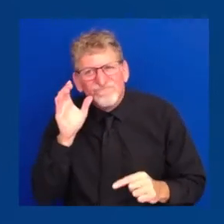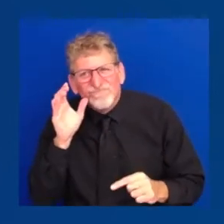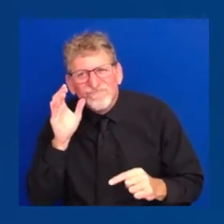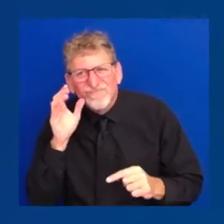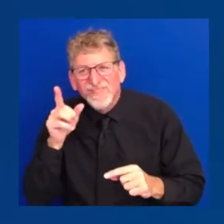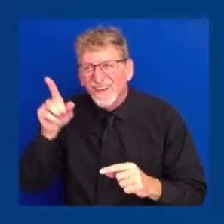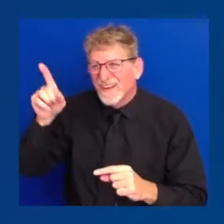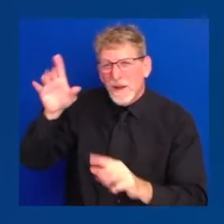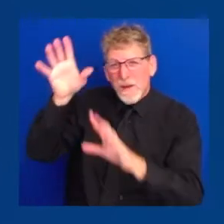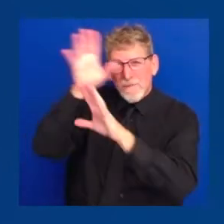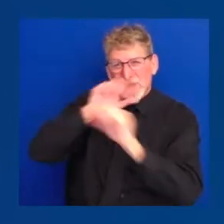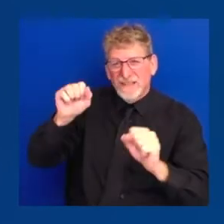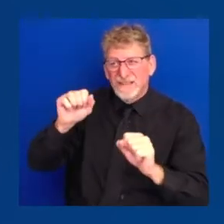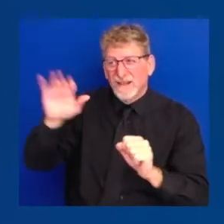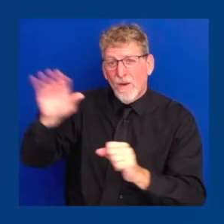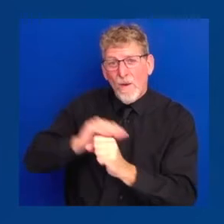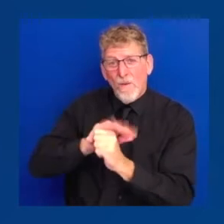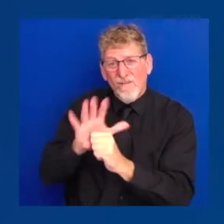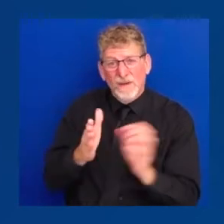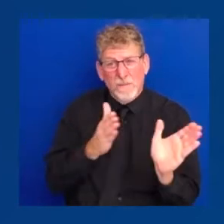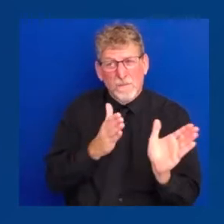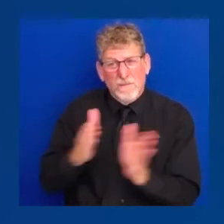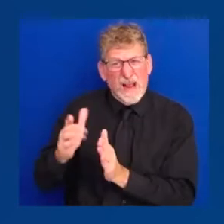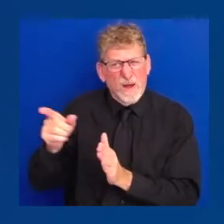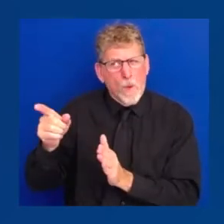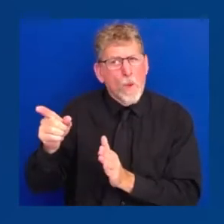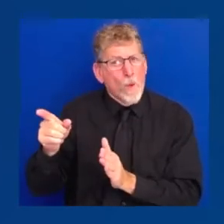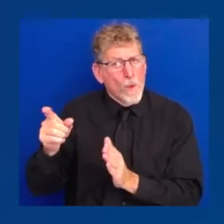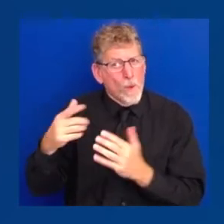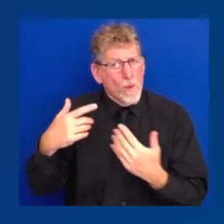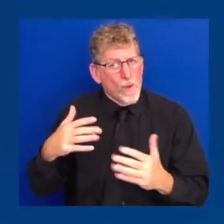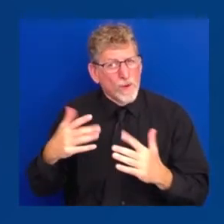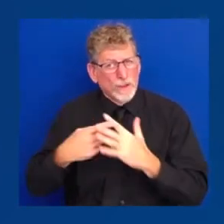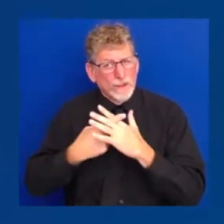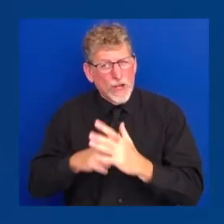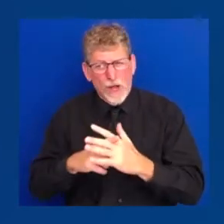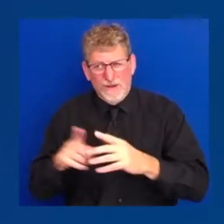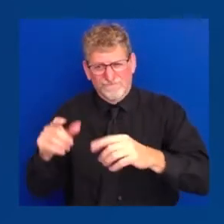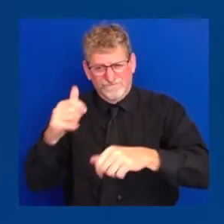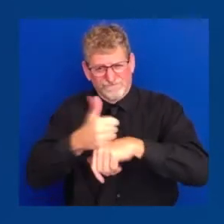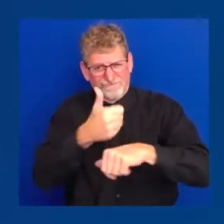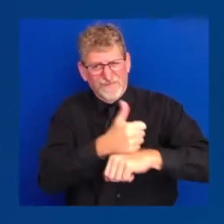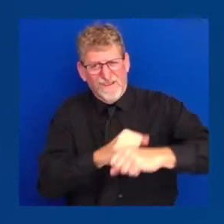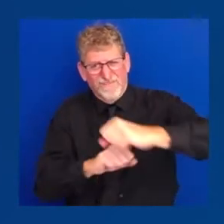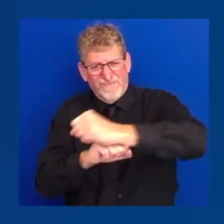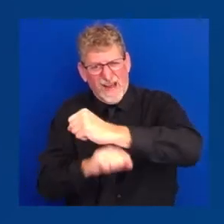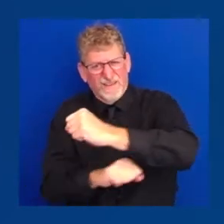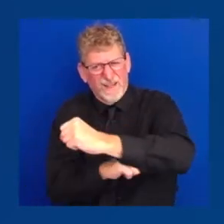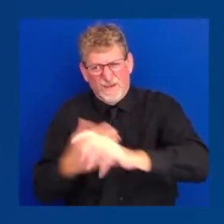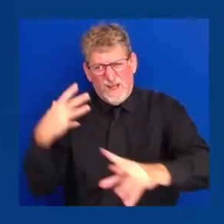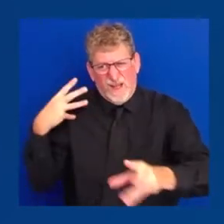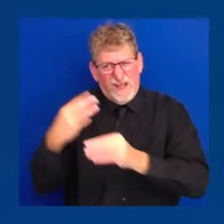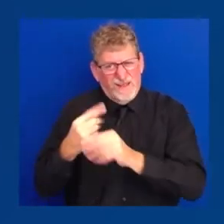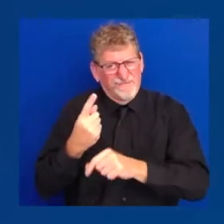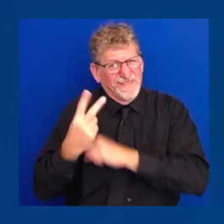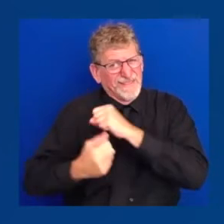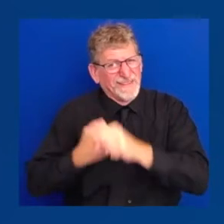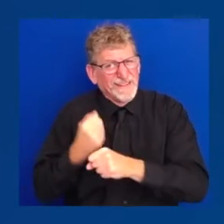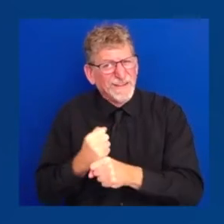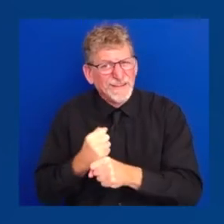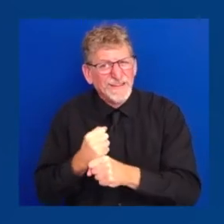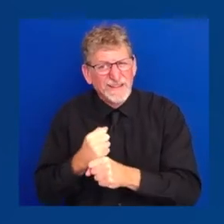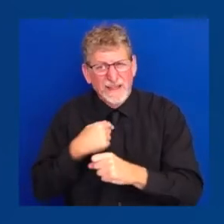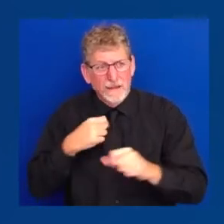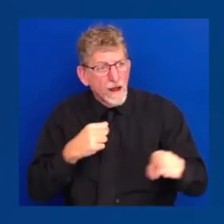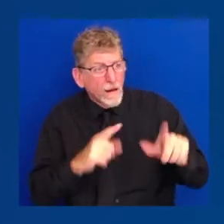on the strengths of our public health response to COVID-19, expanding our capacity to respond to new variants, clusters of cases, or